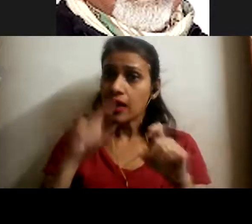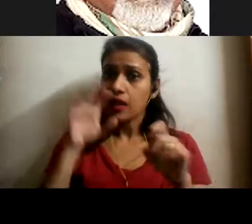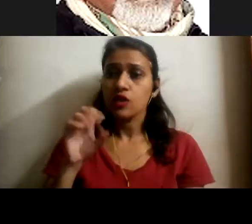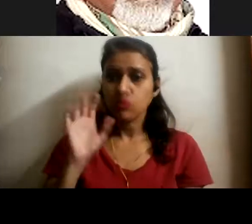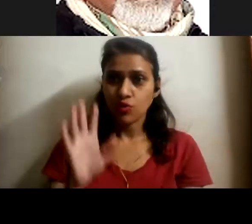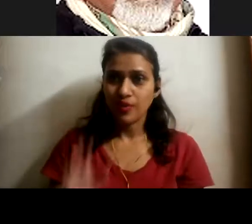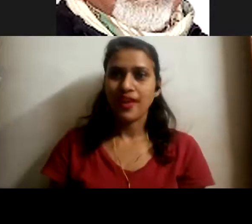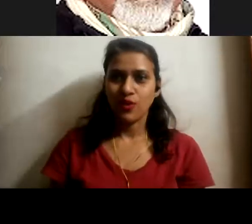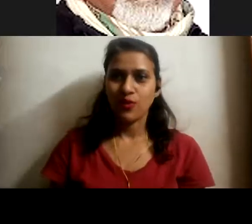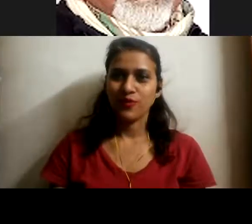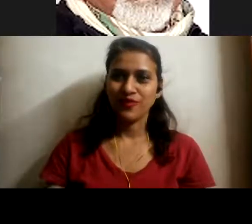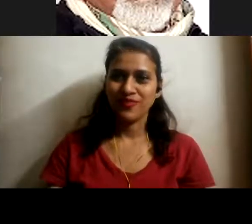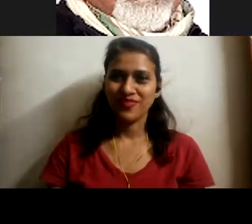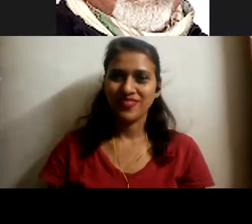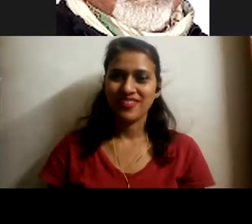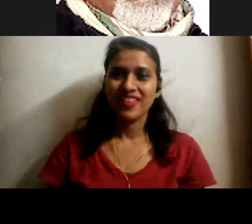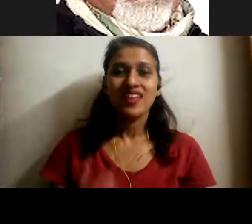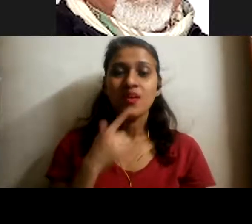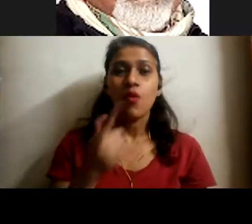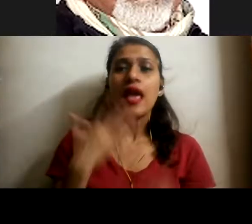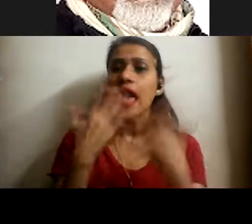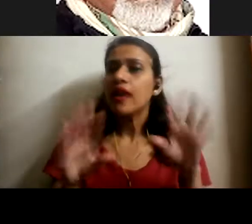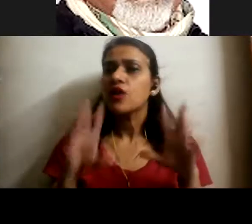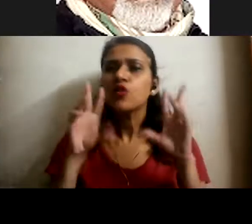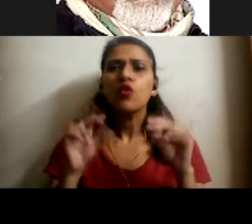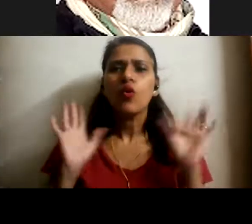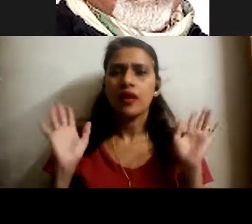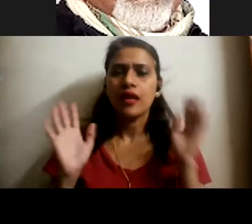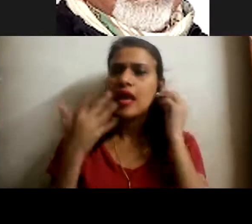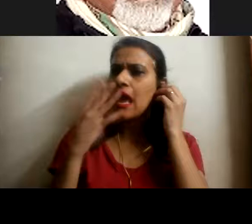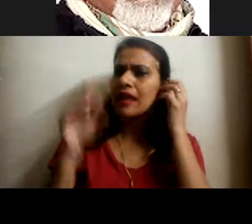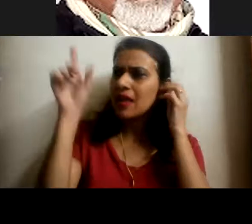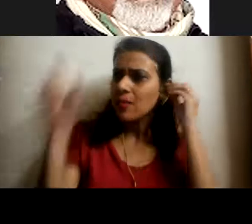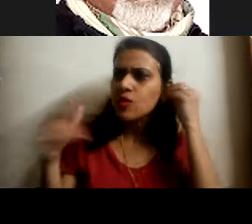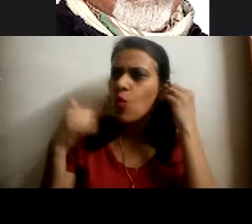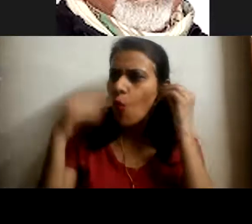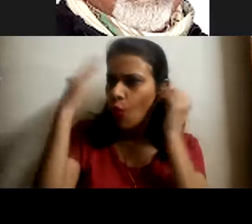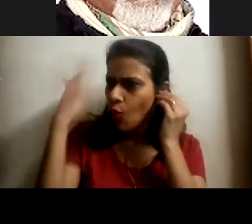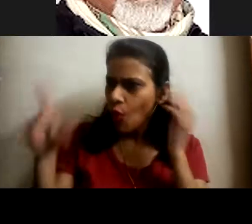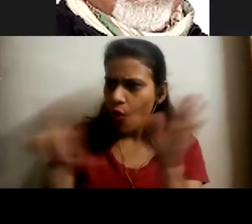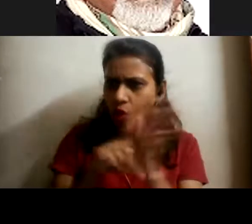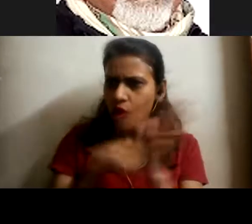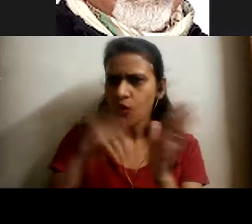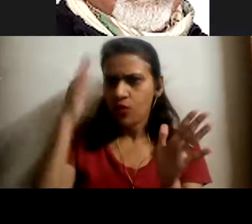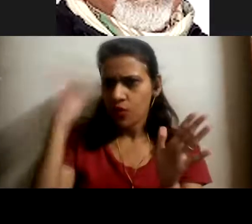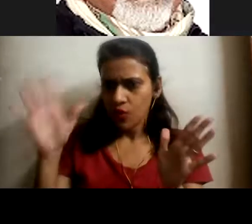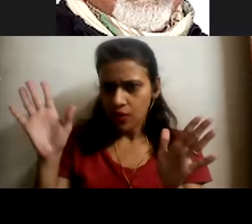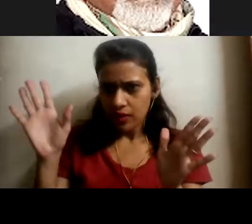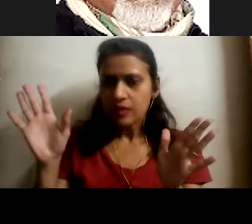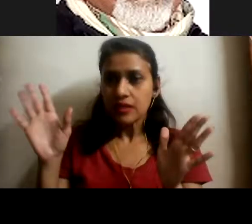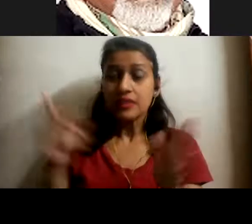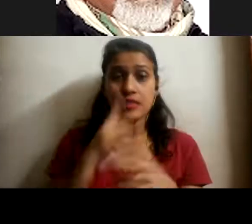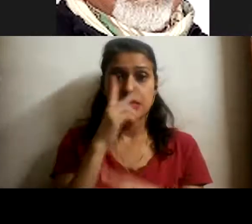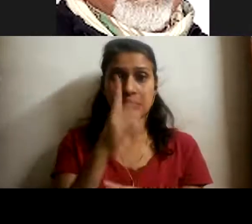law, you need not, any layman who doesn't know the law will definitely find it a bit